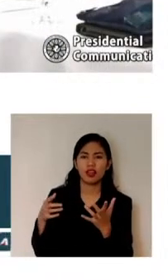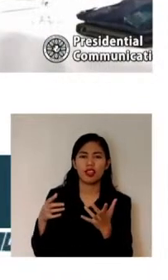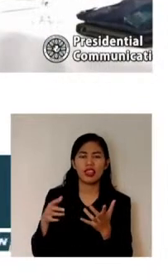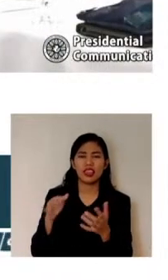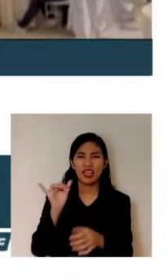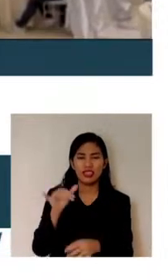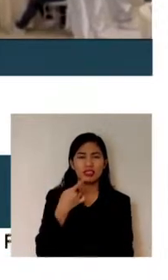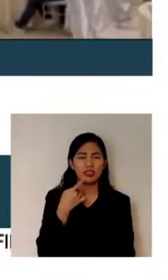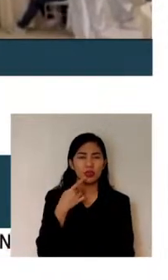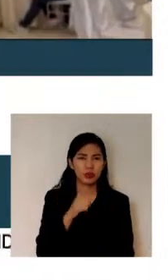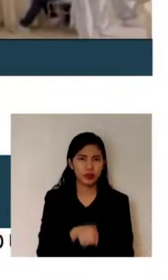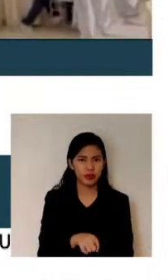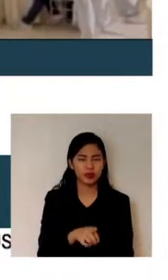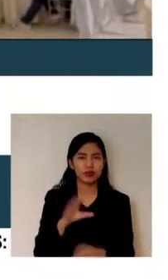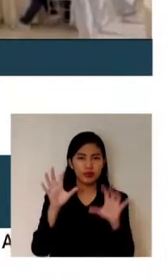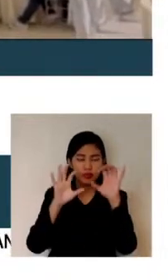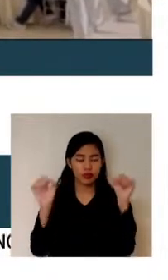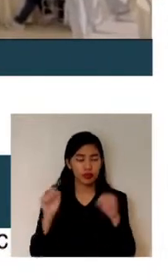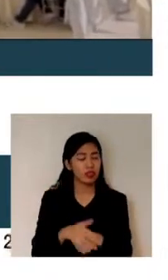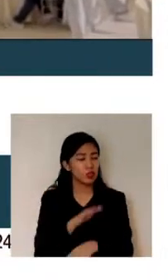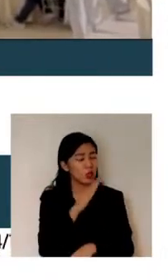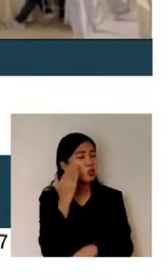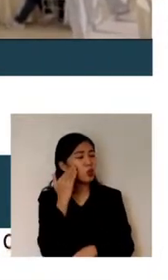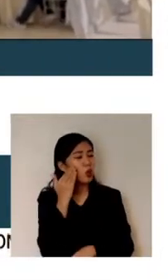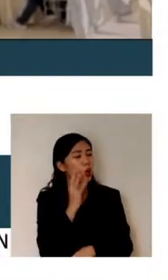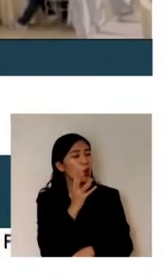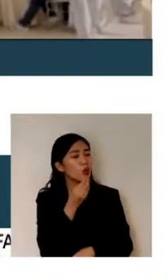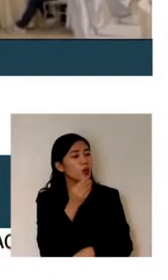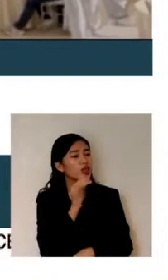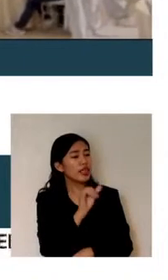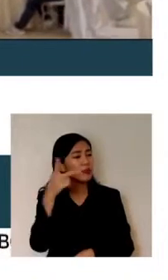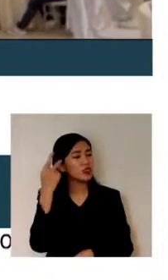who this influential politician is, Attorney Panalo?